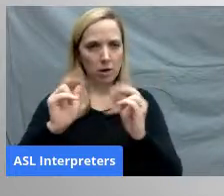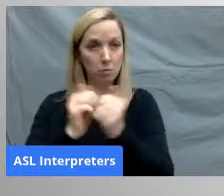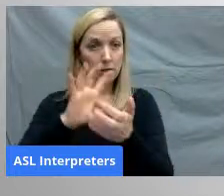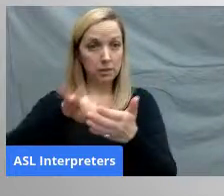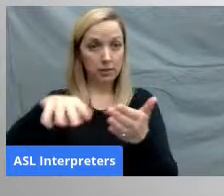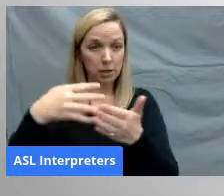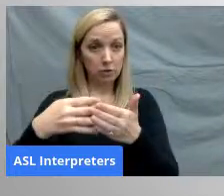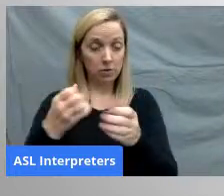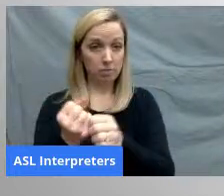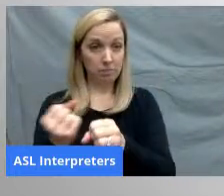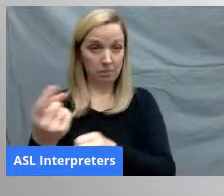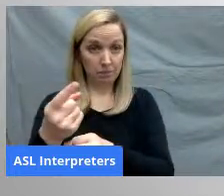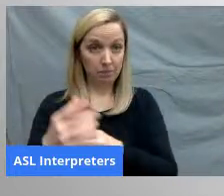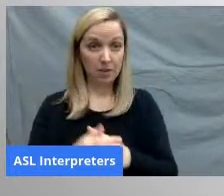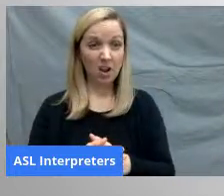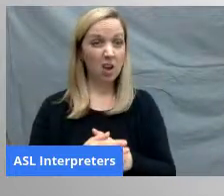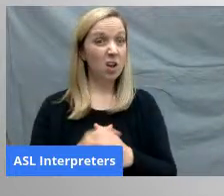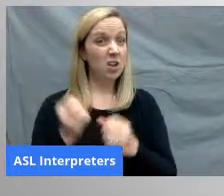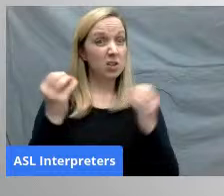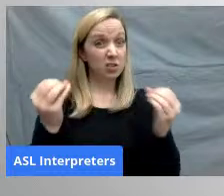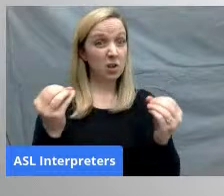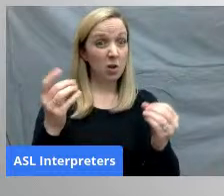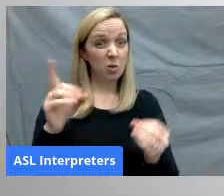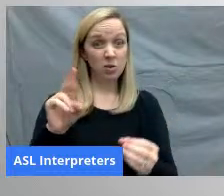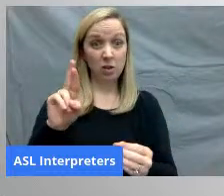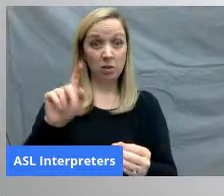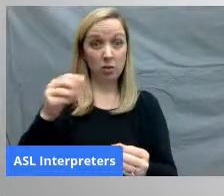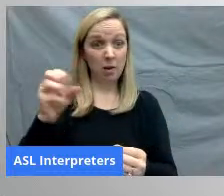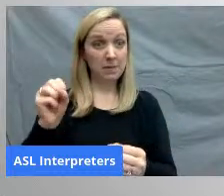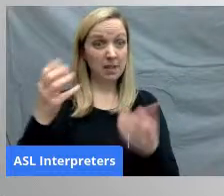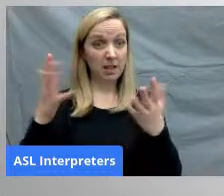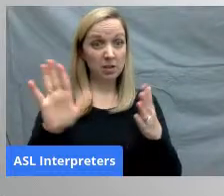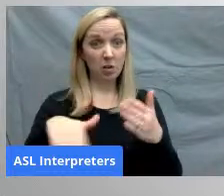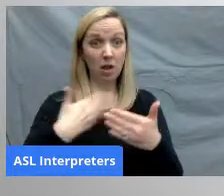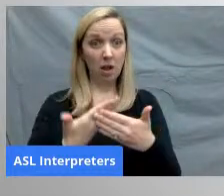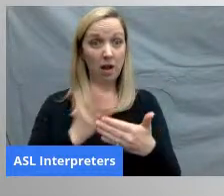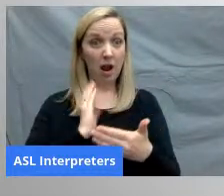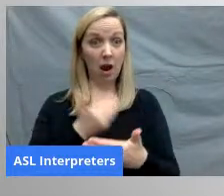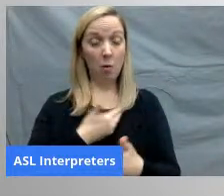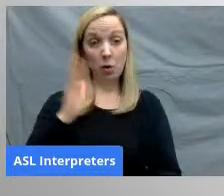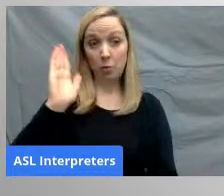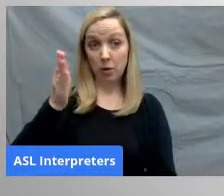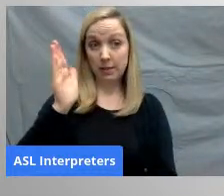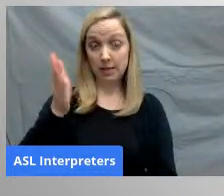And so, Dr. Thomas, that is our presentation. I